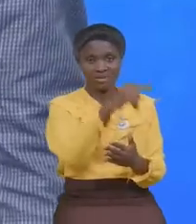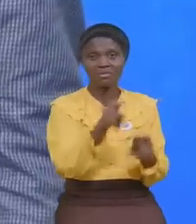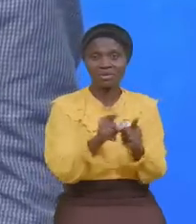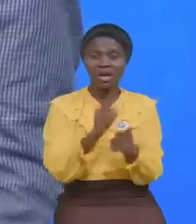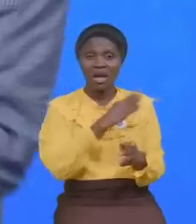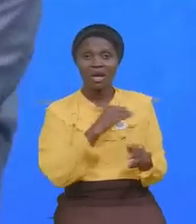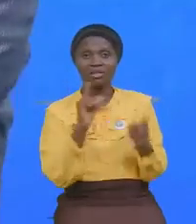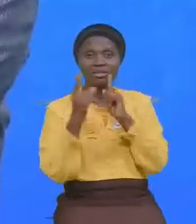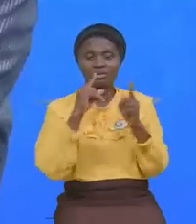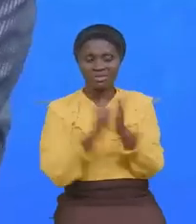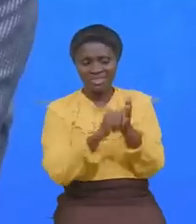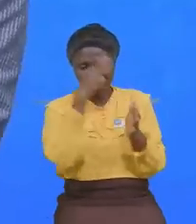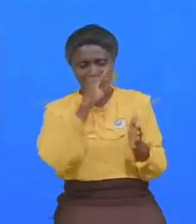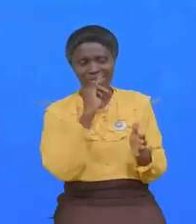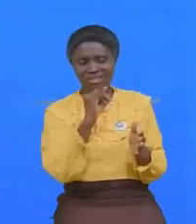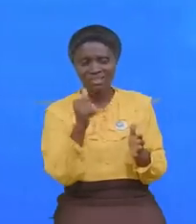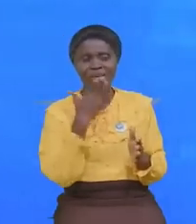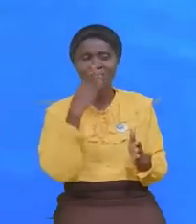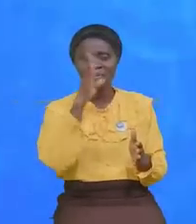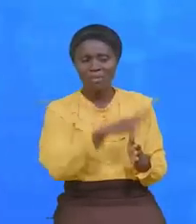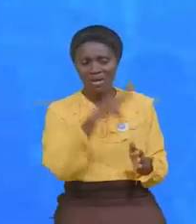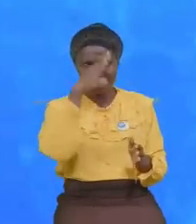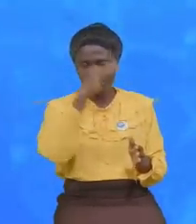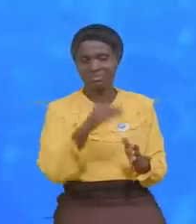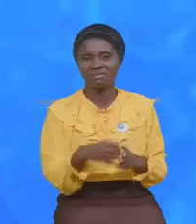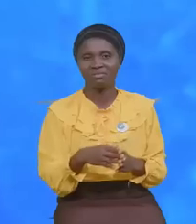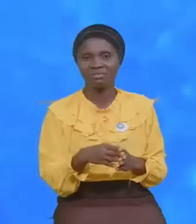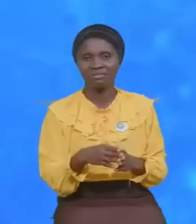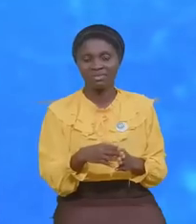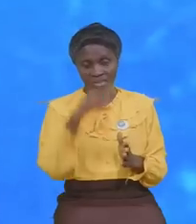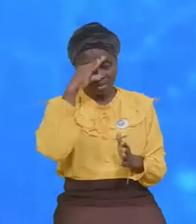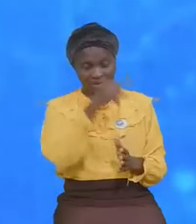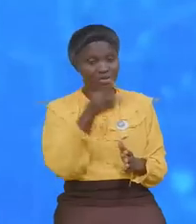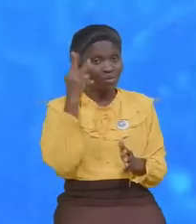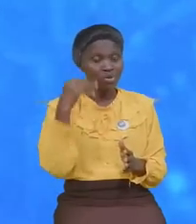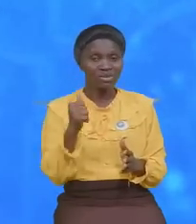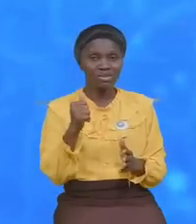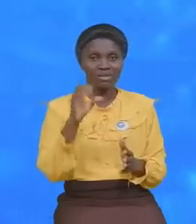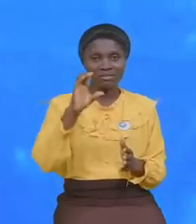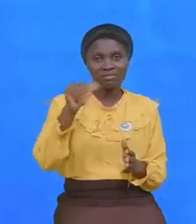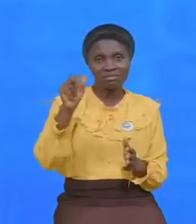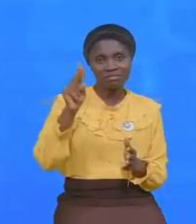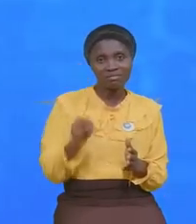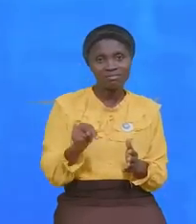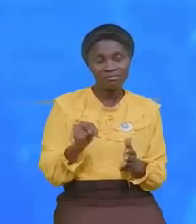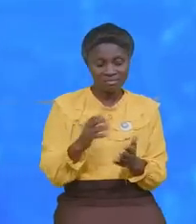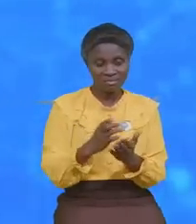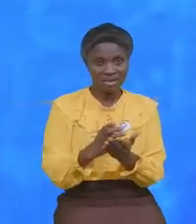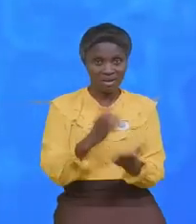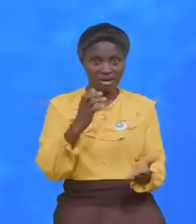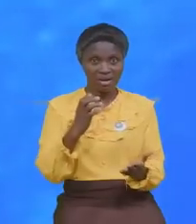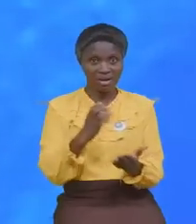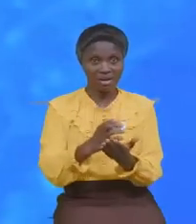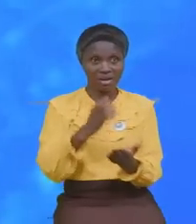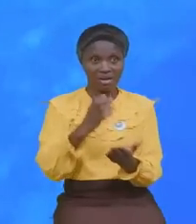is such a bad man. No, he will not have any friend. He was a can for the public to put all their dirty